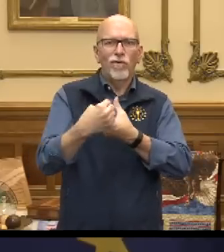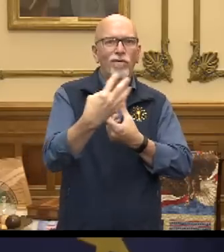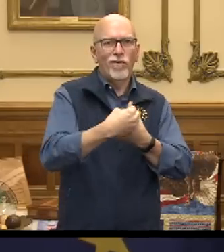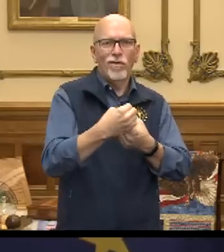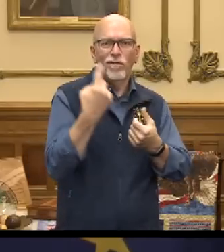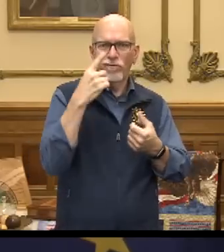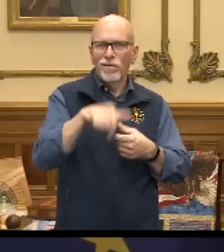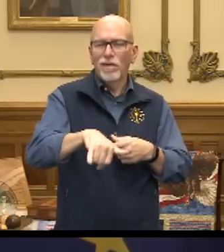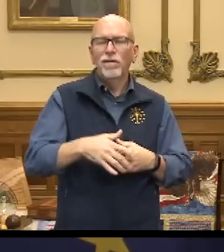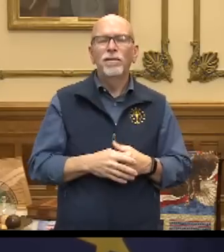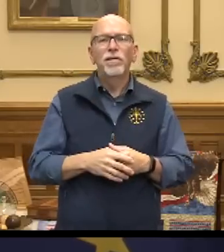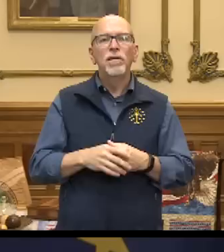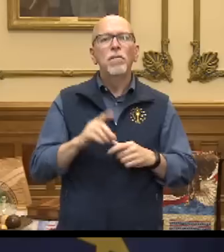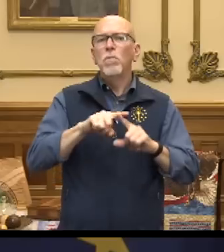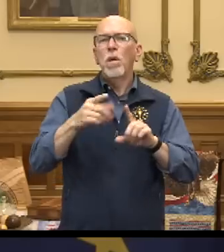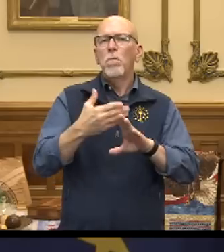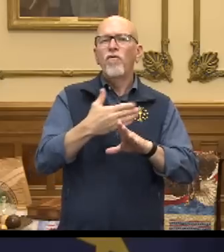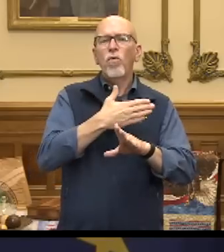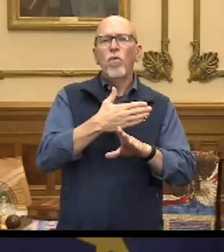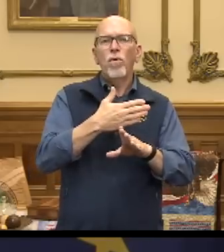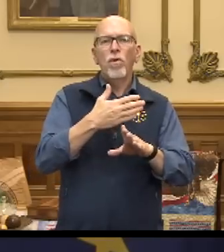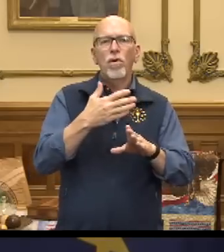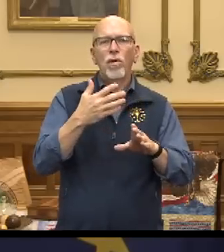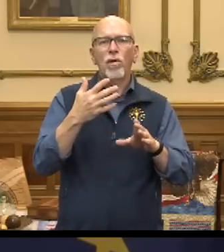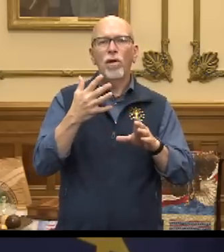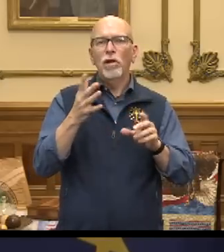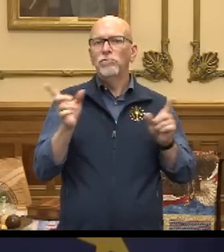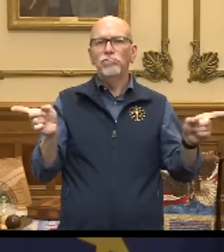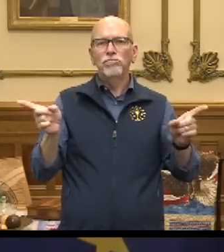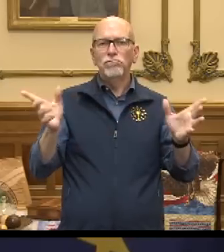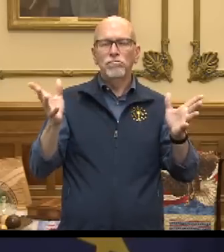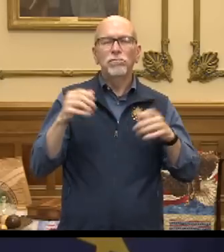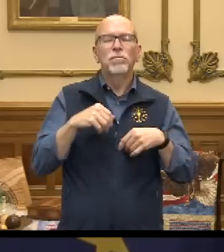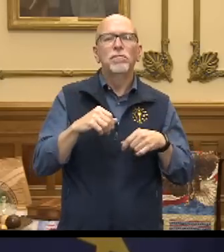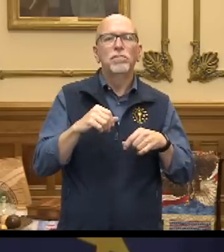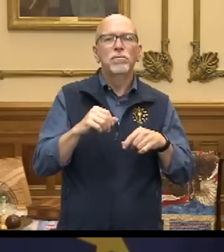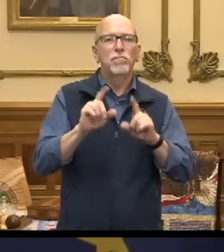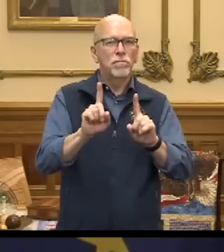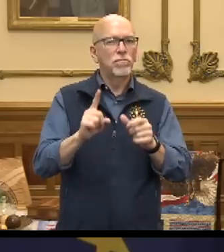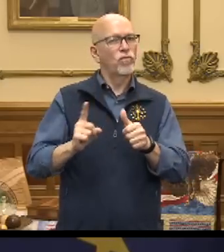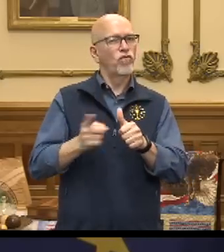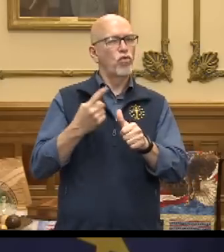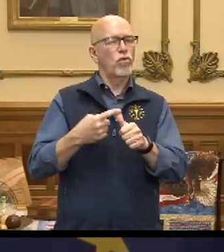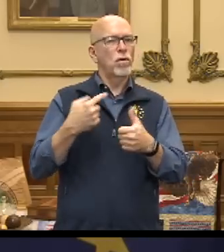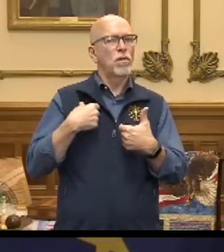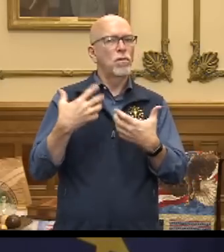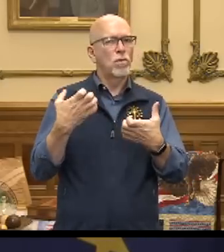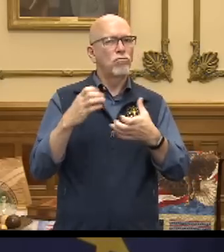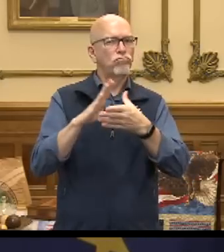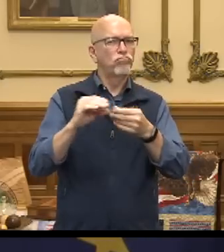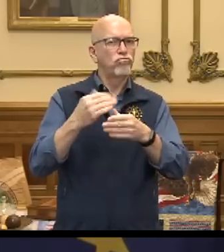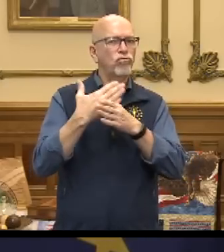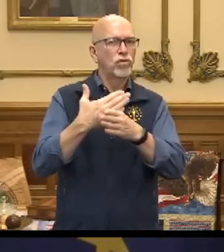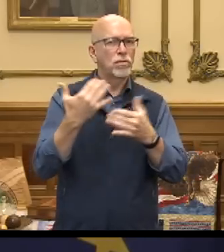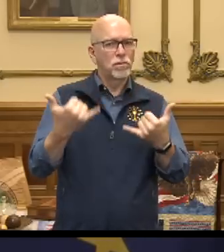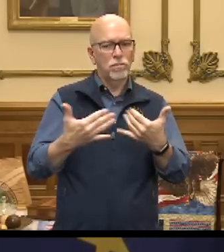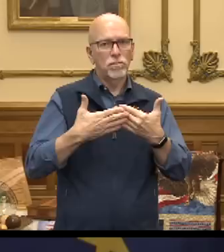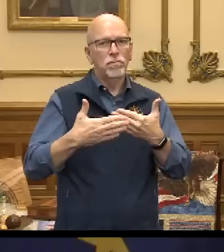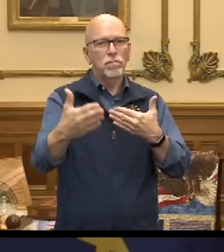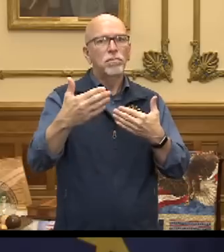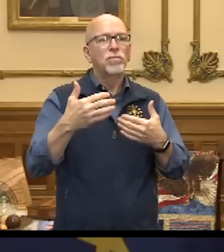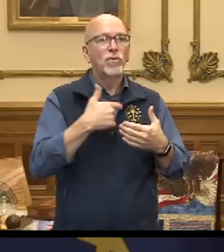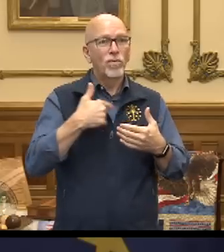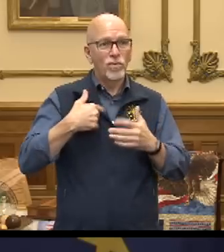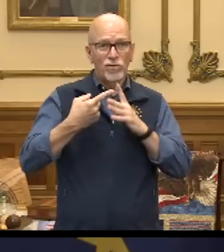front. But before we get to that substance, I did want to share that going forward, we